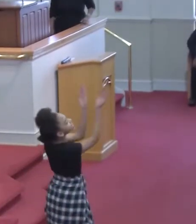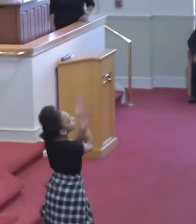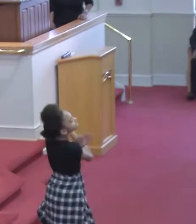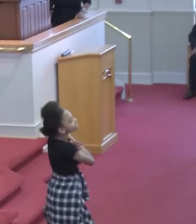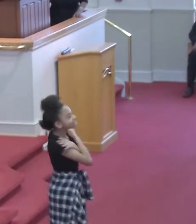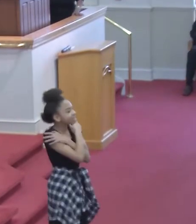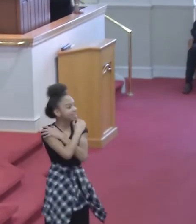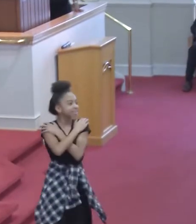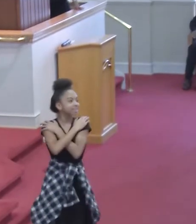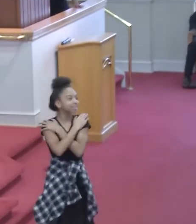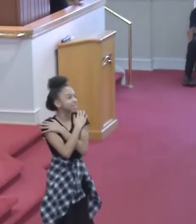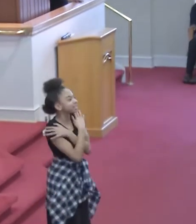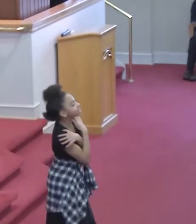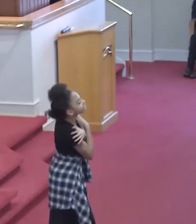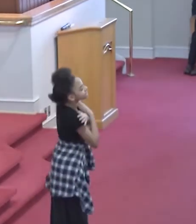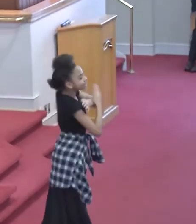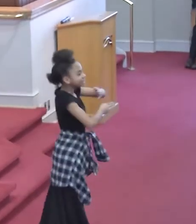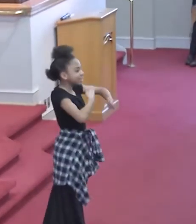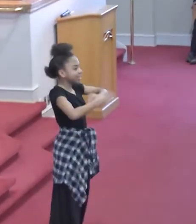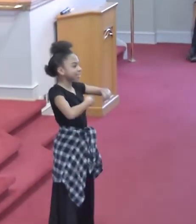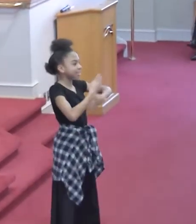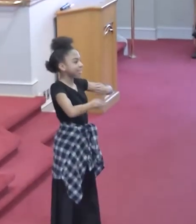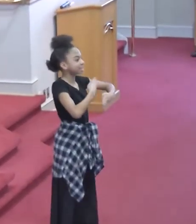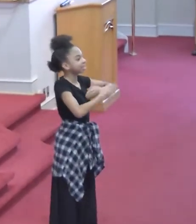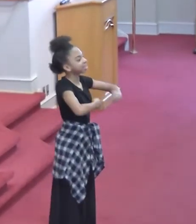smiled on me.